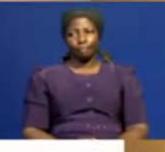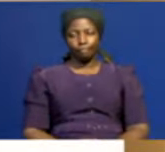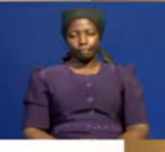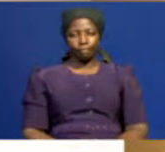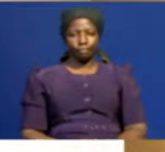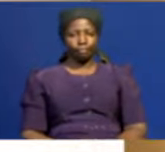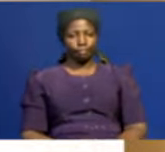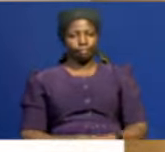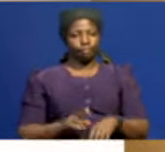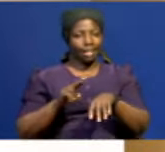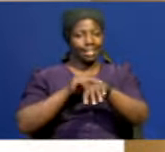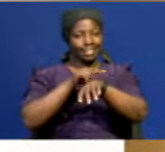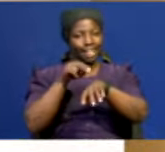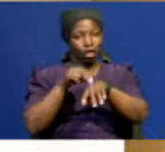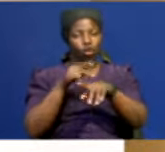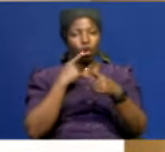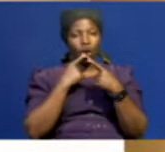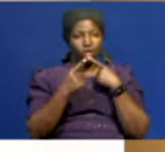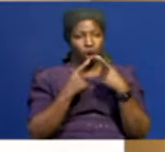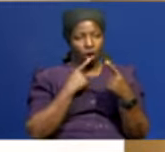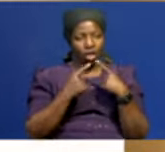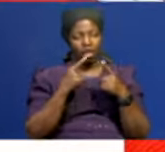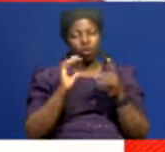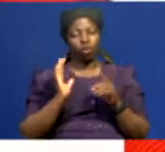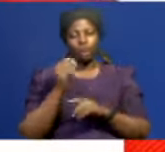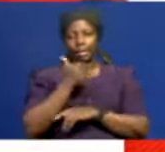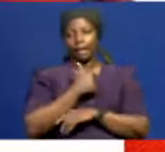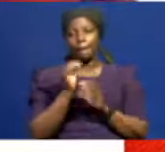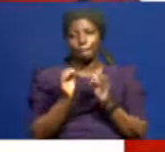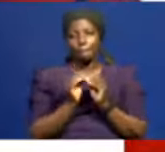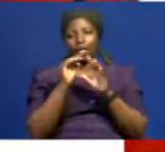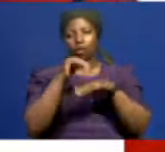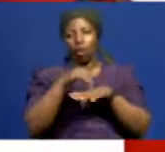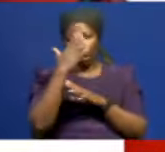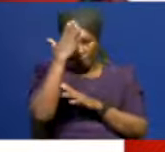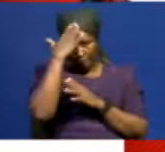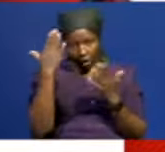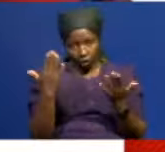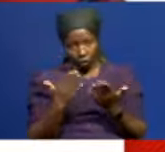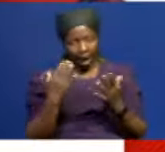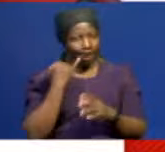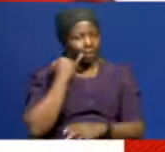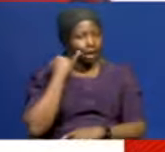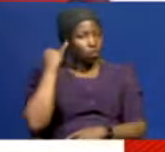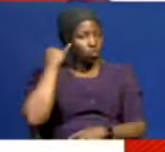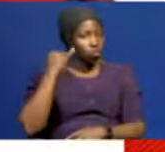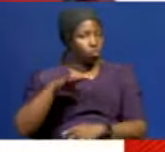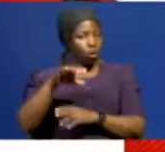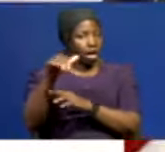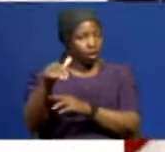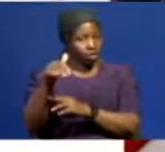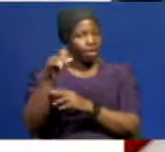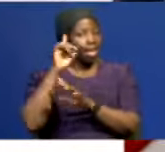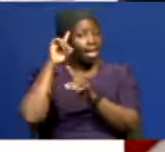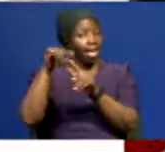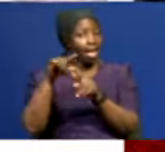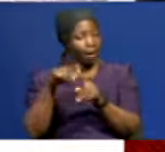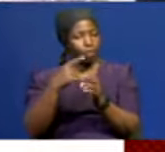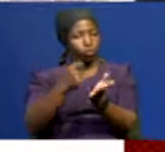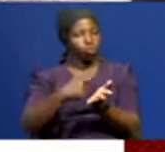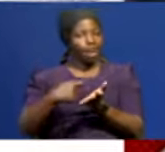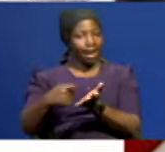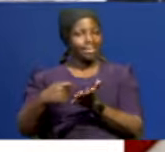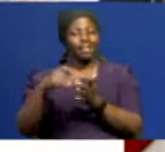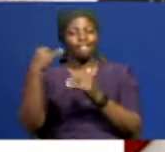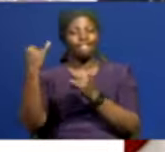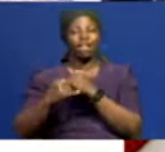The National Dialogue Committee met on Monday in Elementaita, Nakuru County, in a bid to draft a final